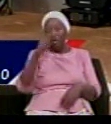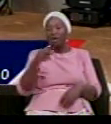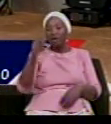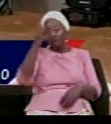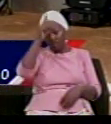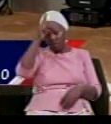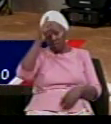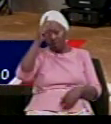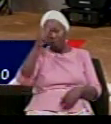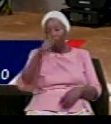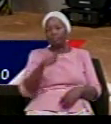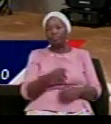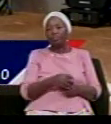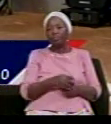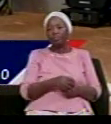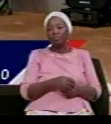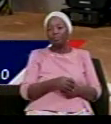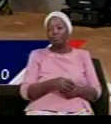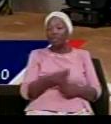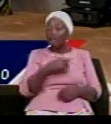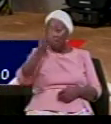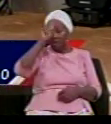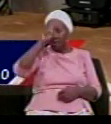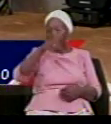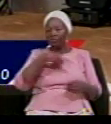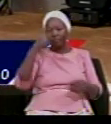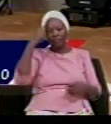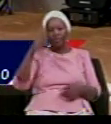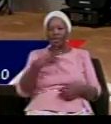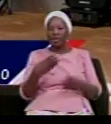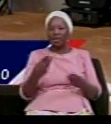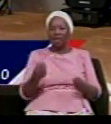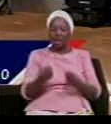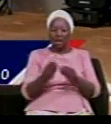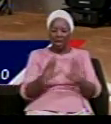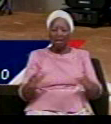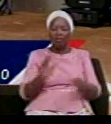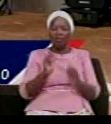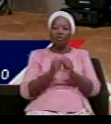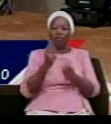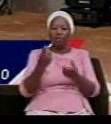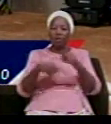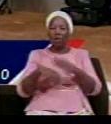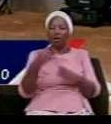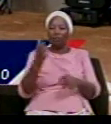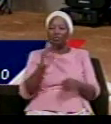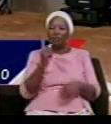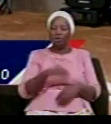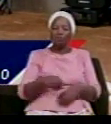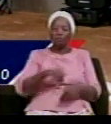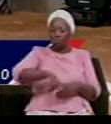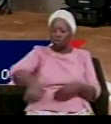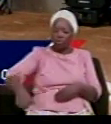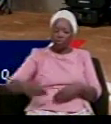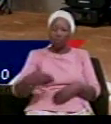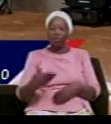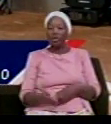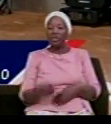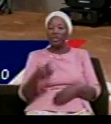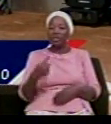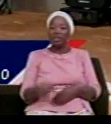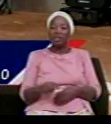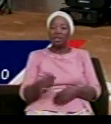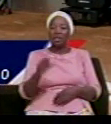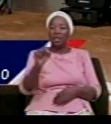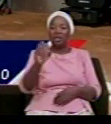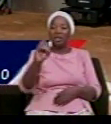came out, where thou sowest thy seed and waterest it